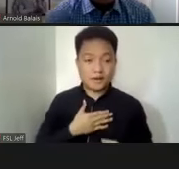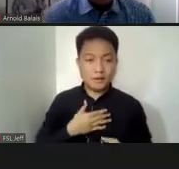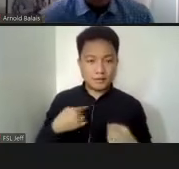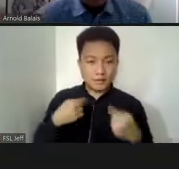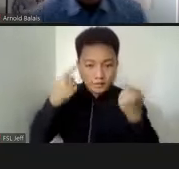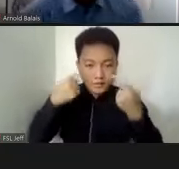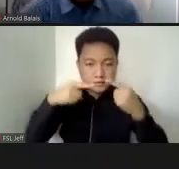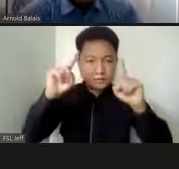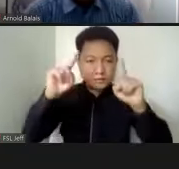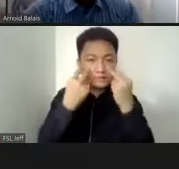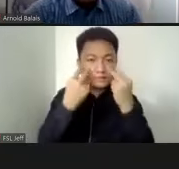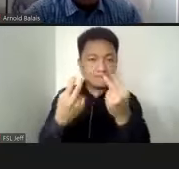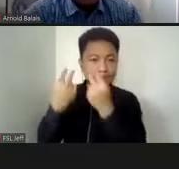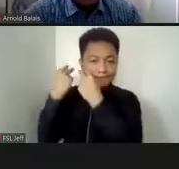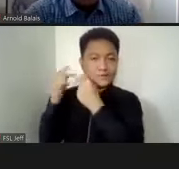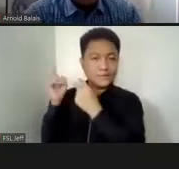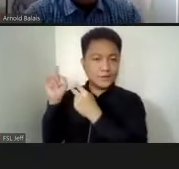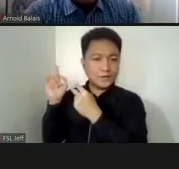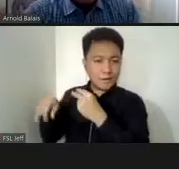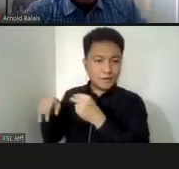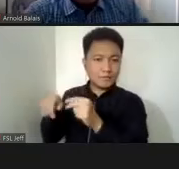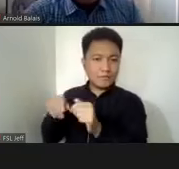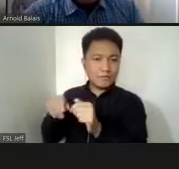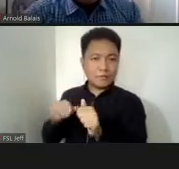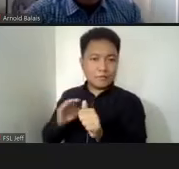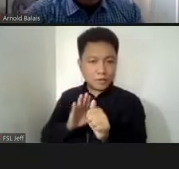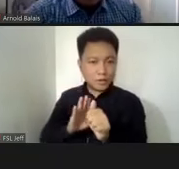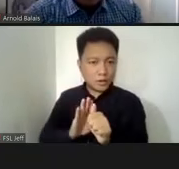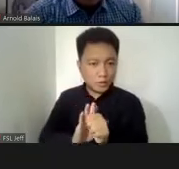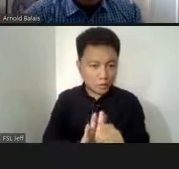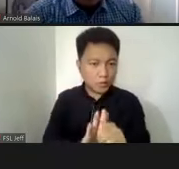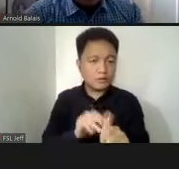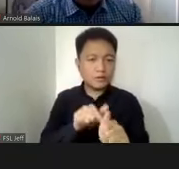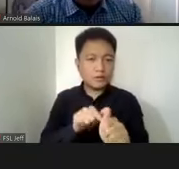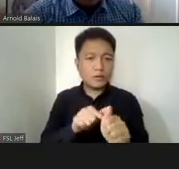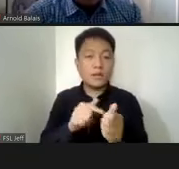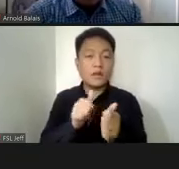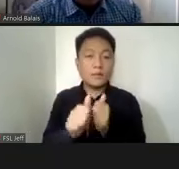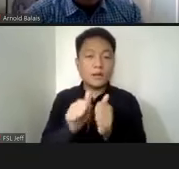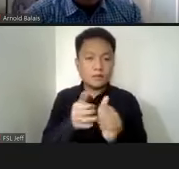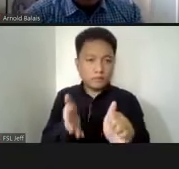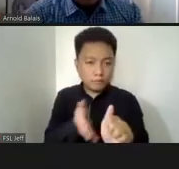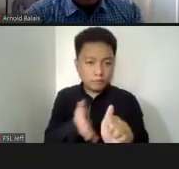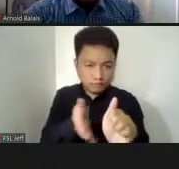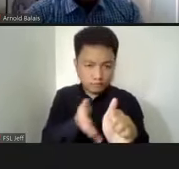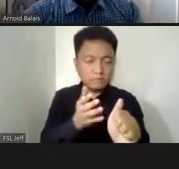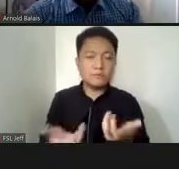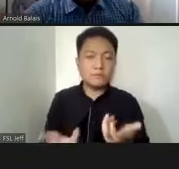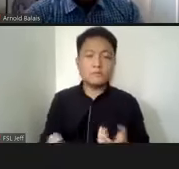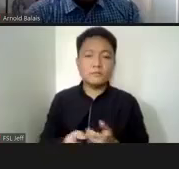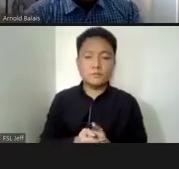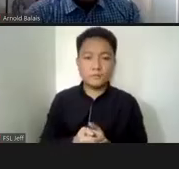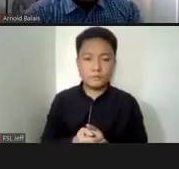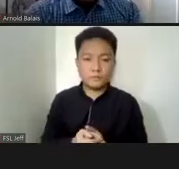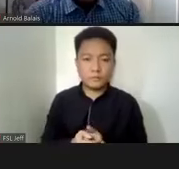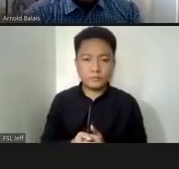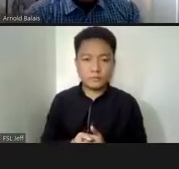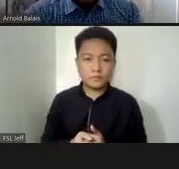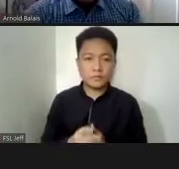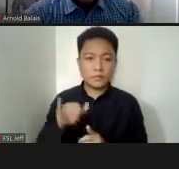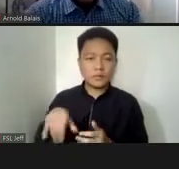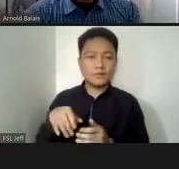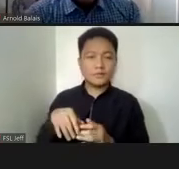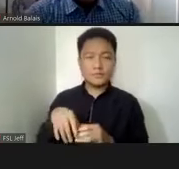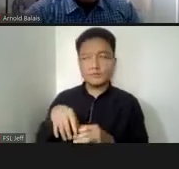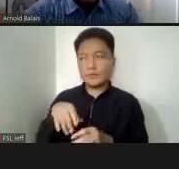this discussion is teaching us. It's the economics of sharing, diba? Yung pakikipagkapwa-tao at yung pakikibahagi. So I think